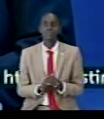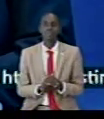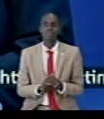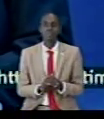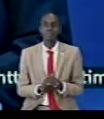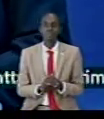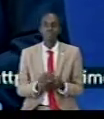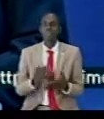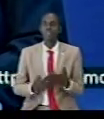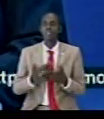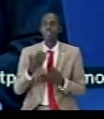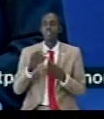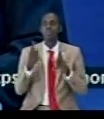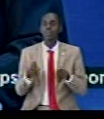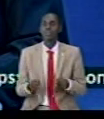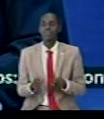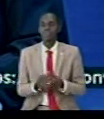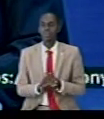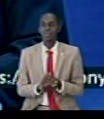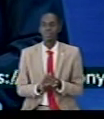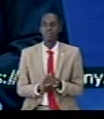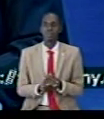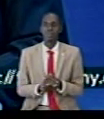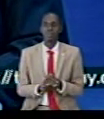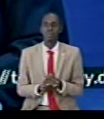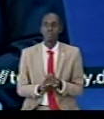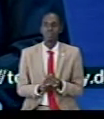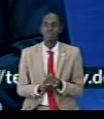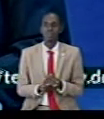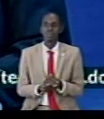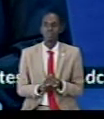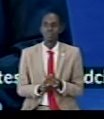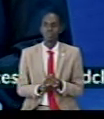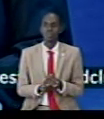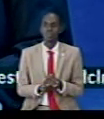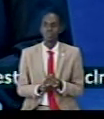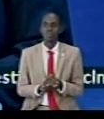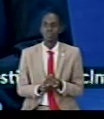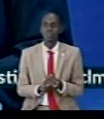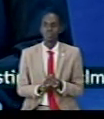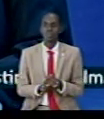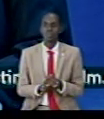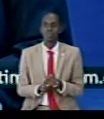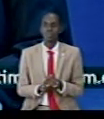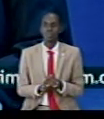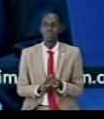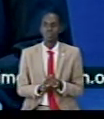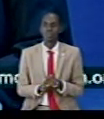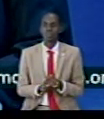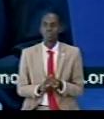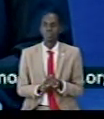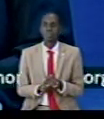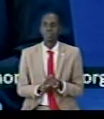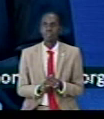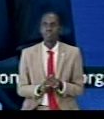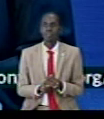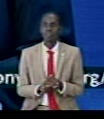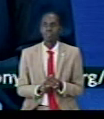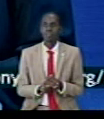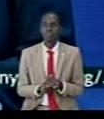The next testifier. Good